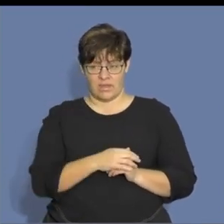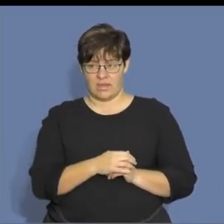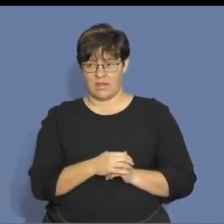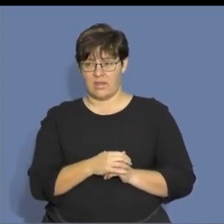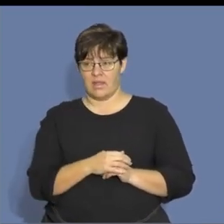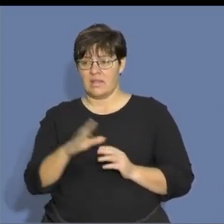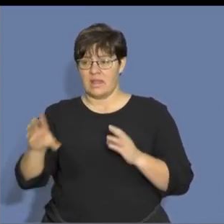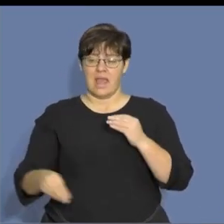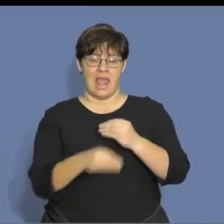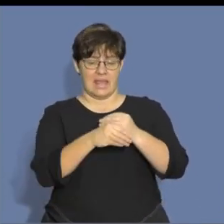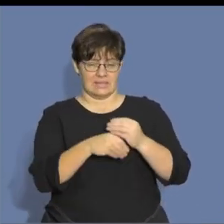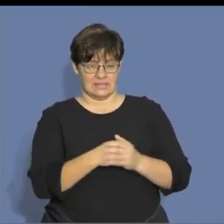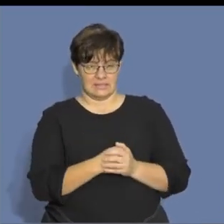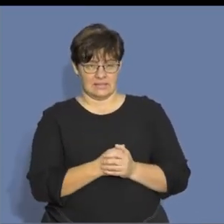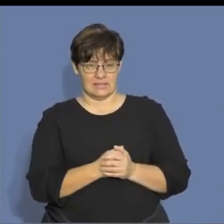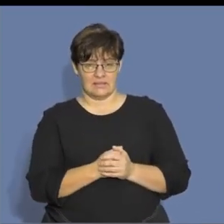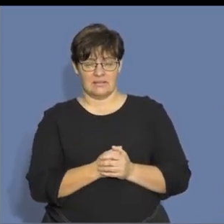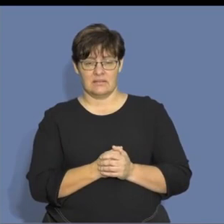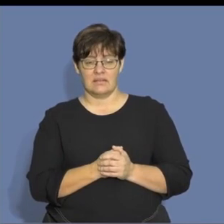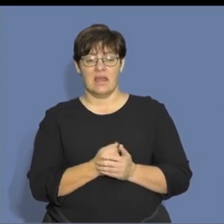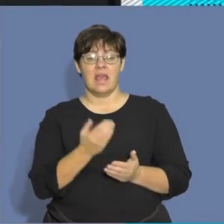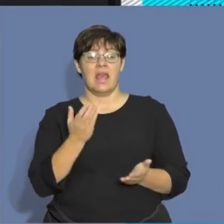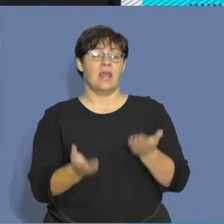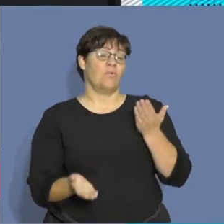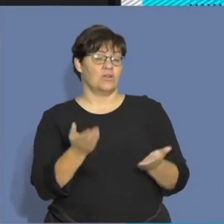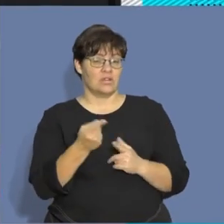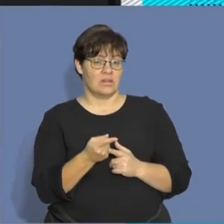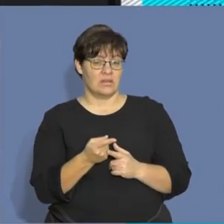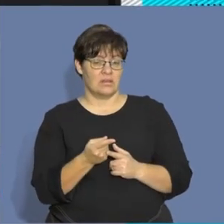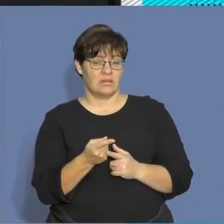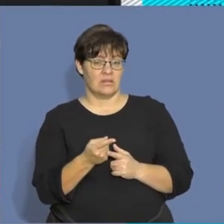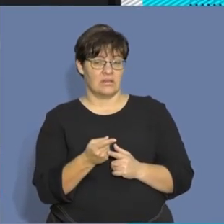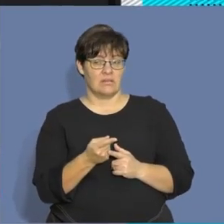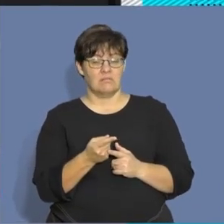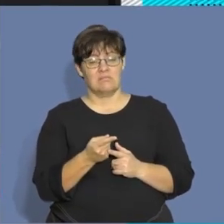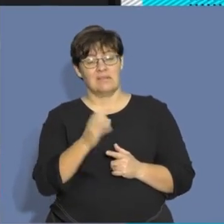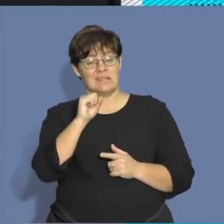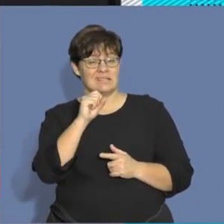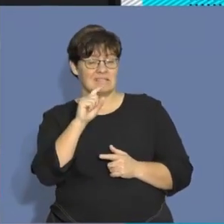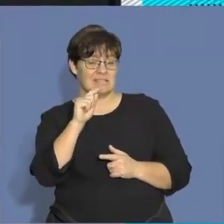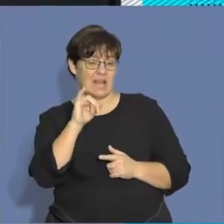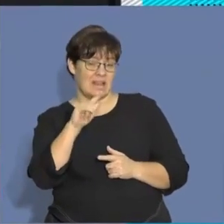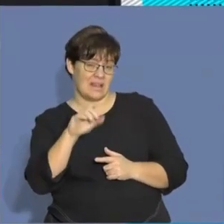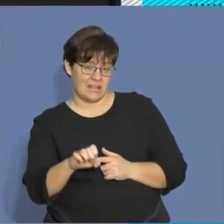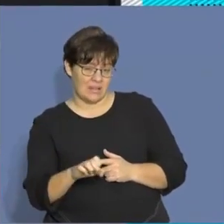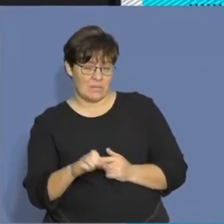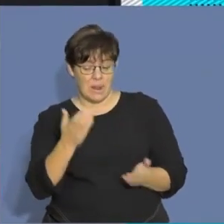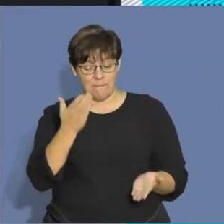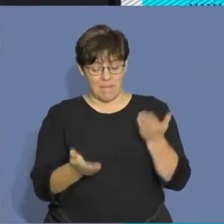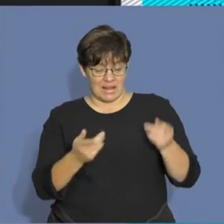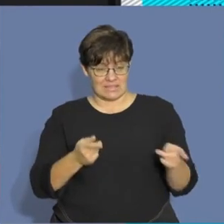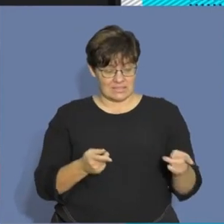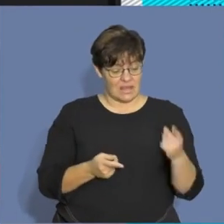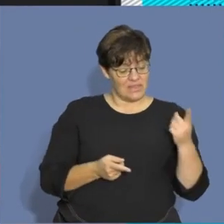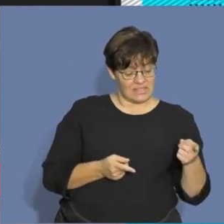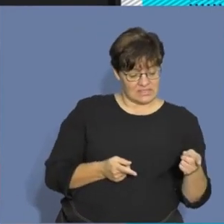I'm going to add it. But remember, an equation is a scale, and so it only balances out if what I